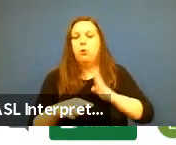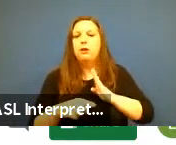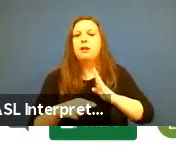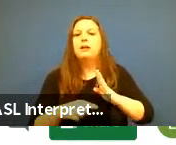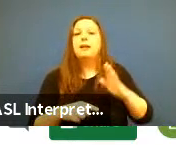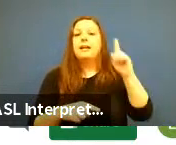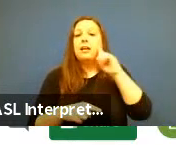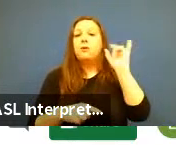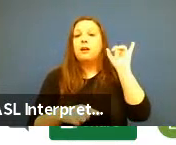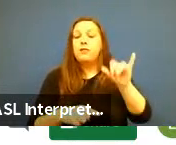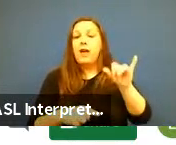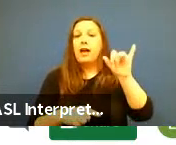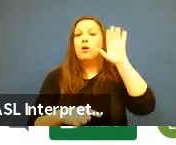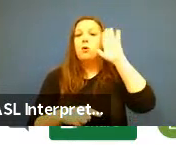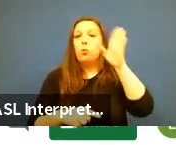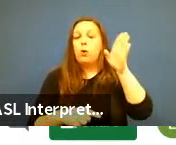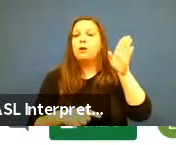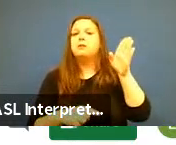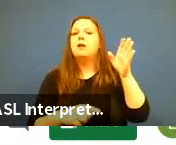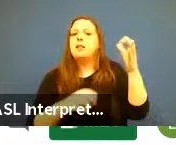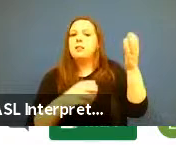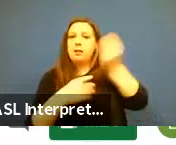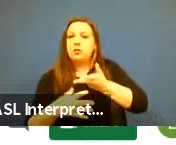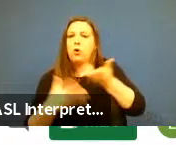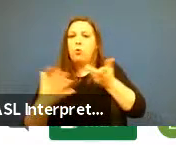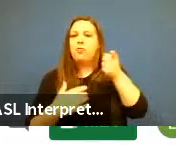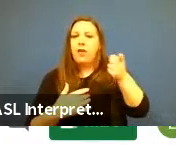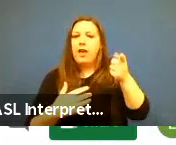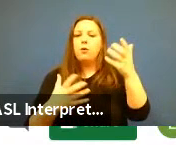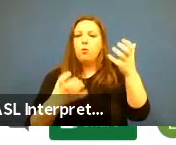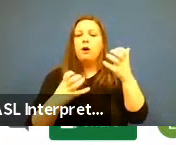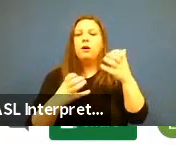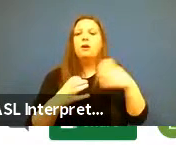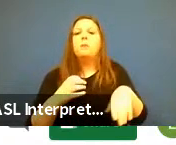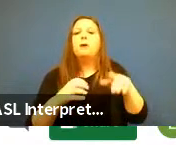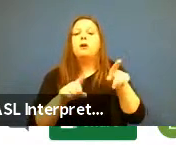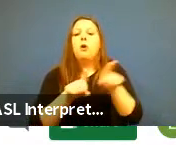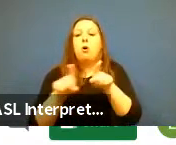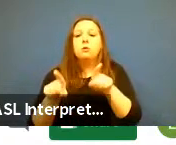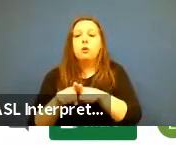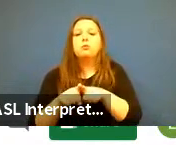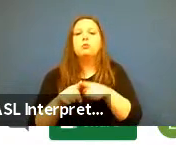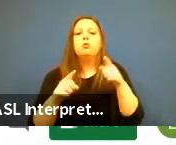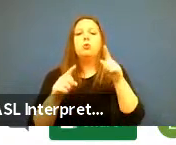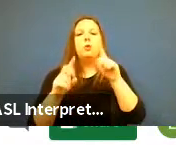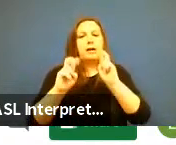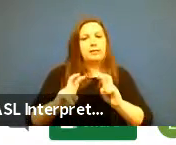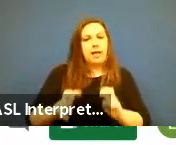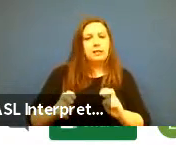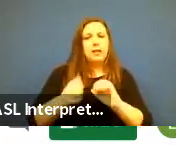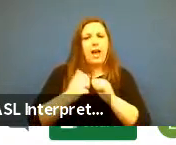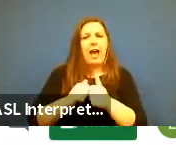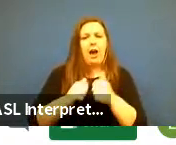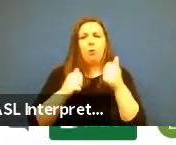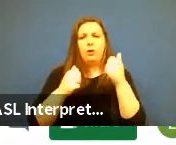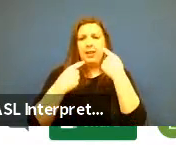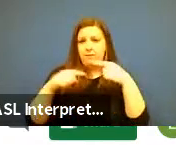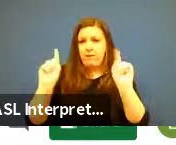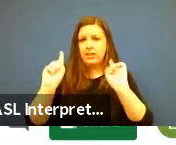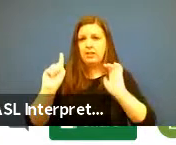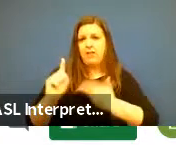they want, but really to assess how effective our functioning is as a